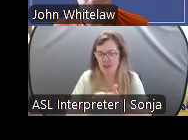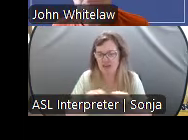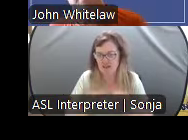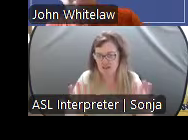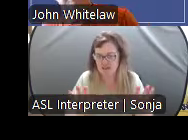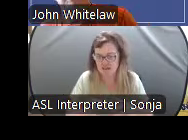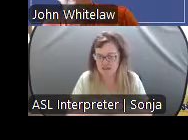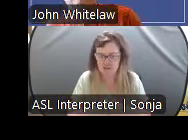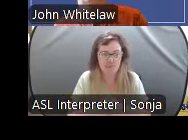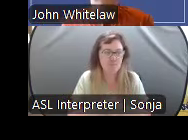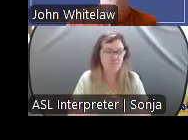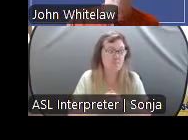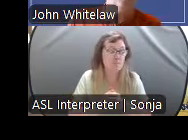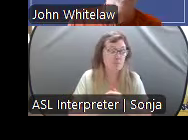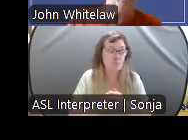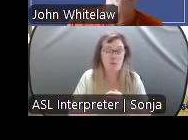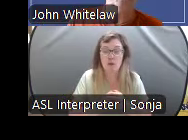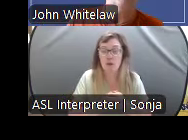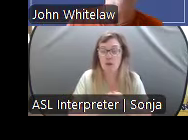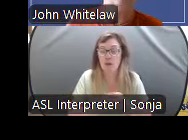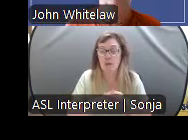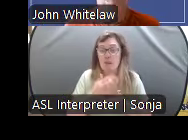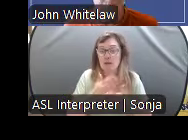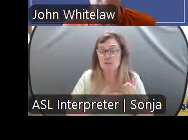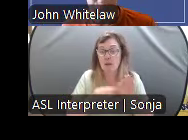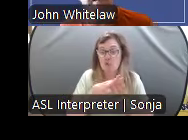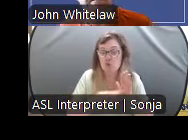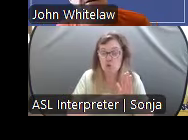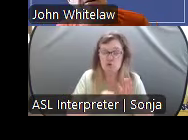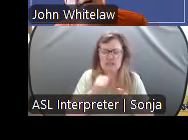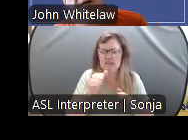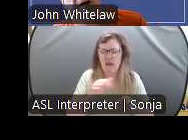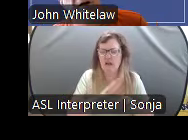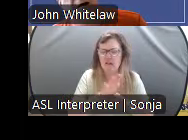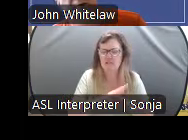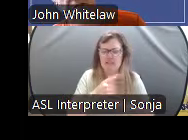about. There are some rules. It is not merely enough to be married.